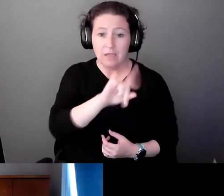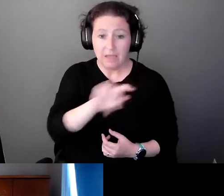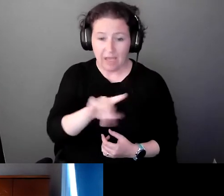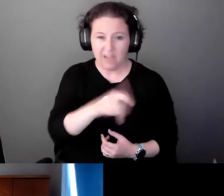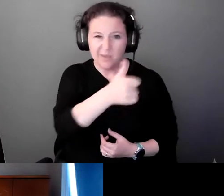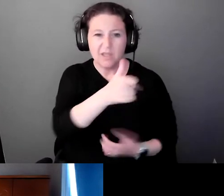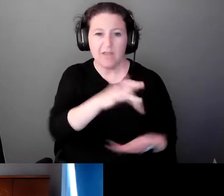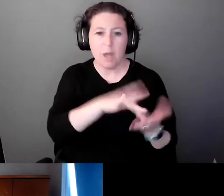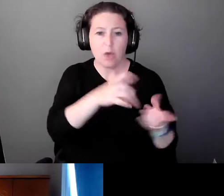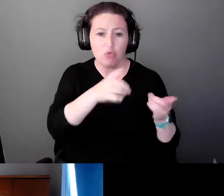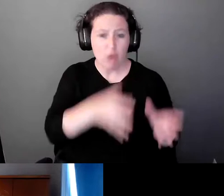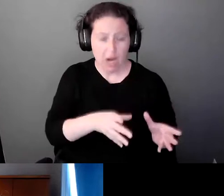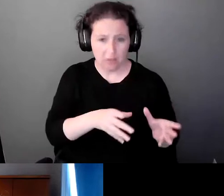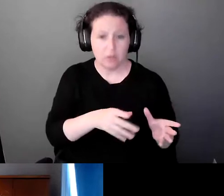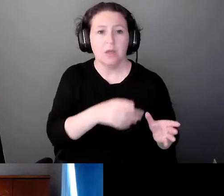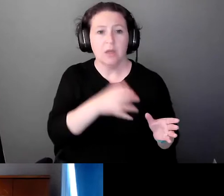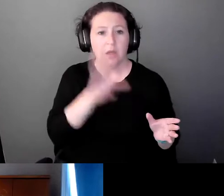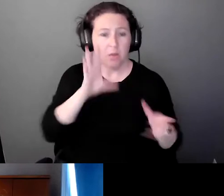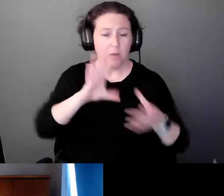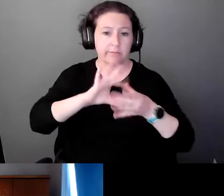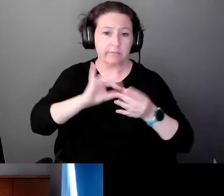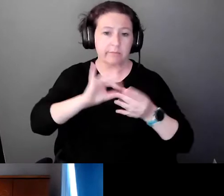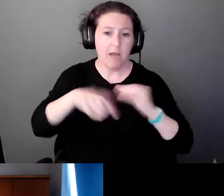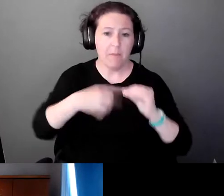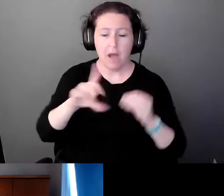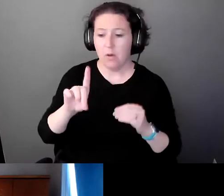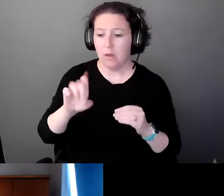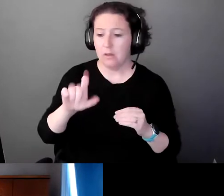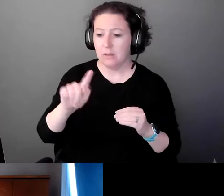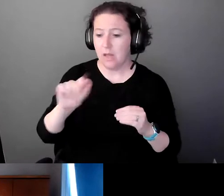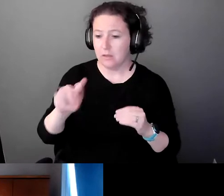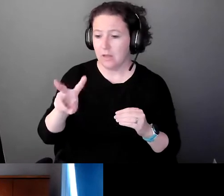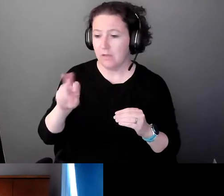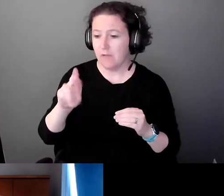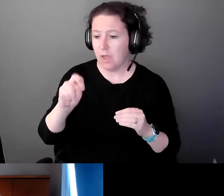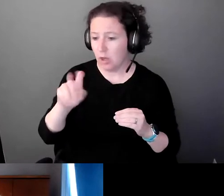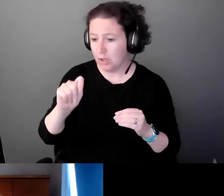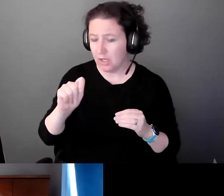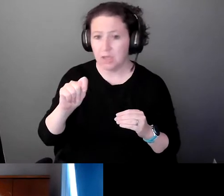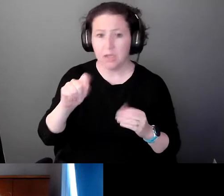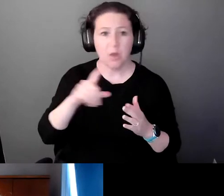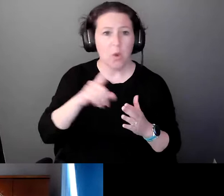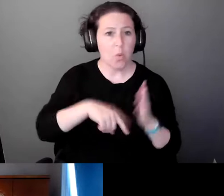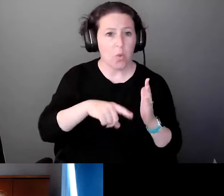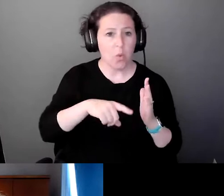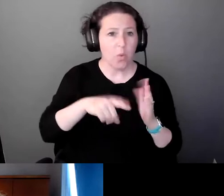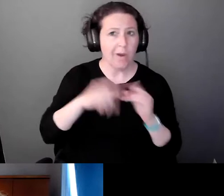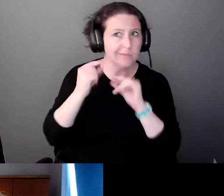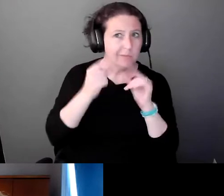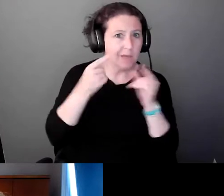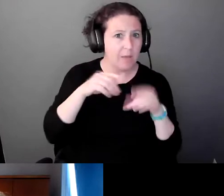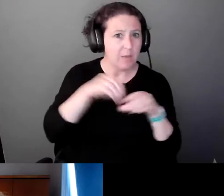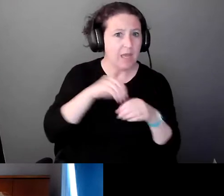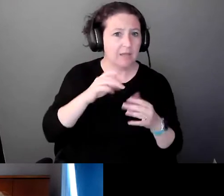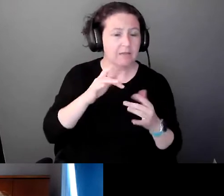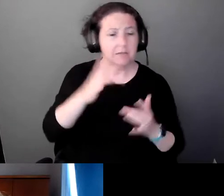join us today to provide an overview of the Delta variant, what he is hearing in the infectious disease world, and to discuss why